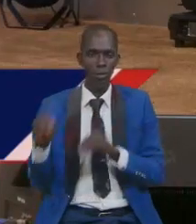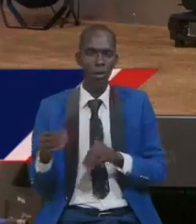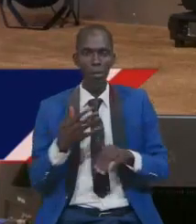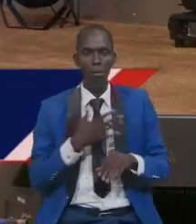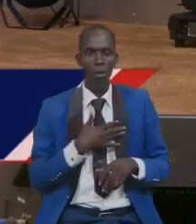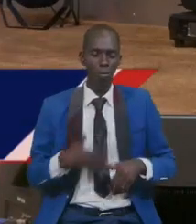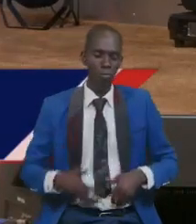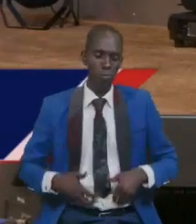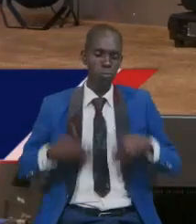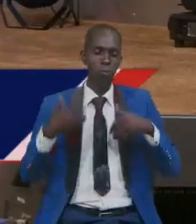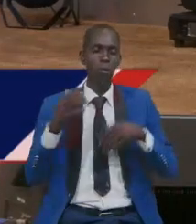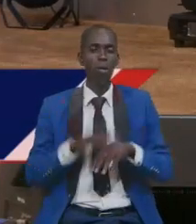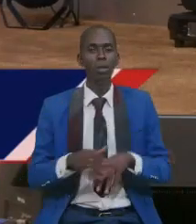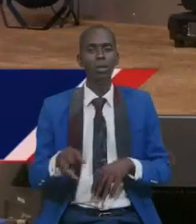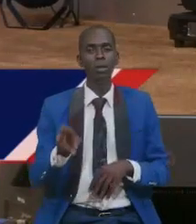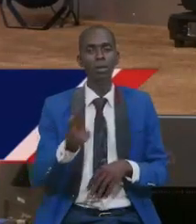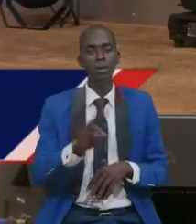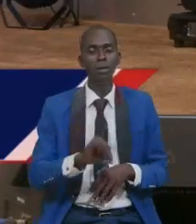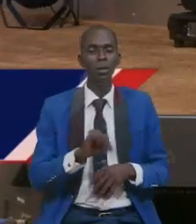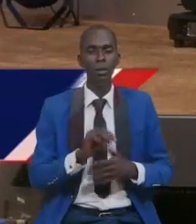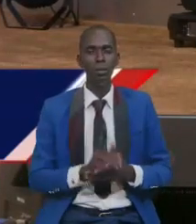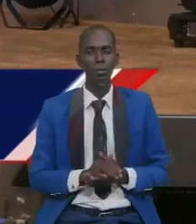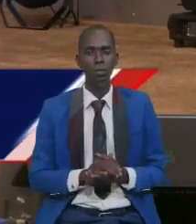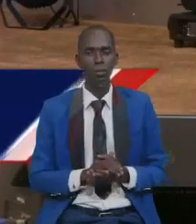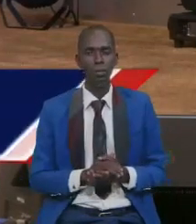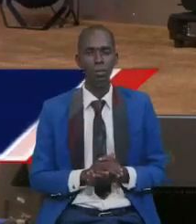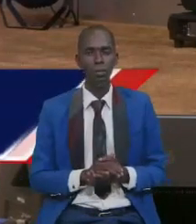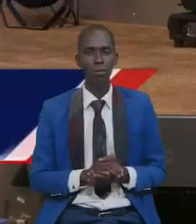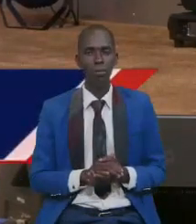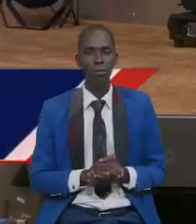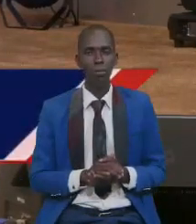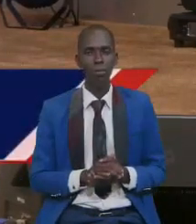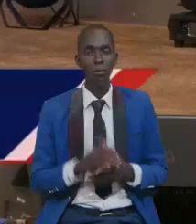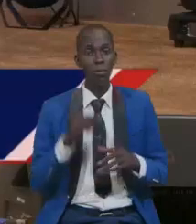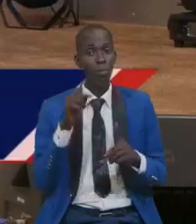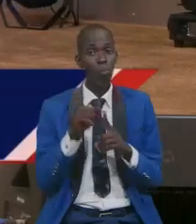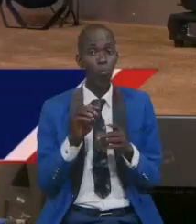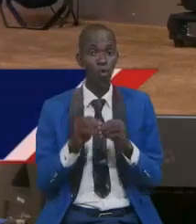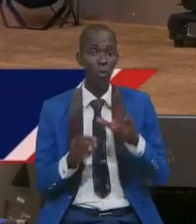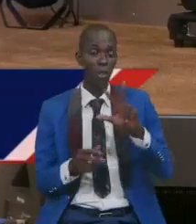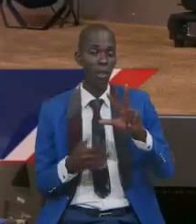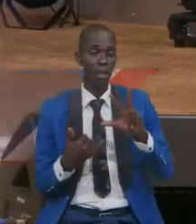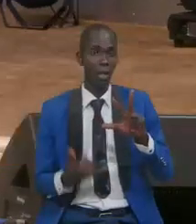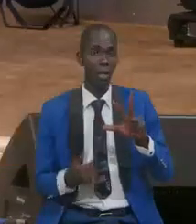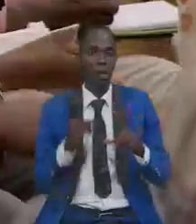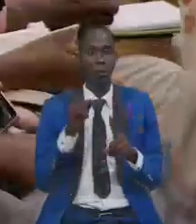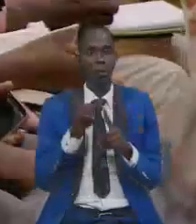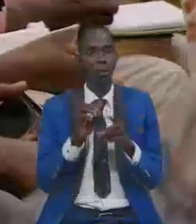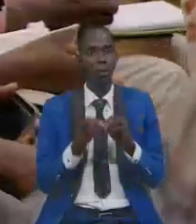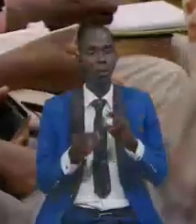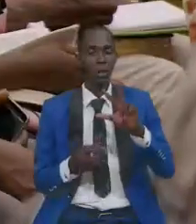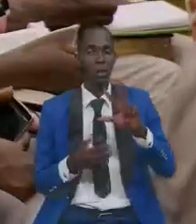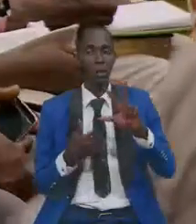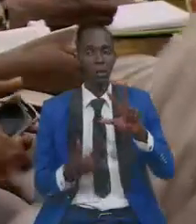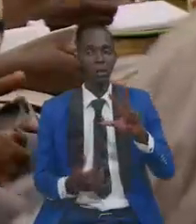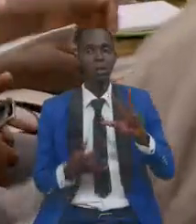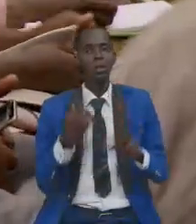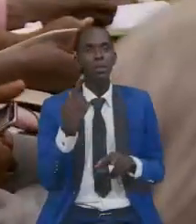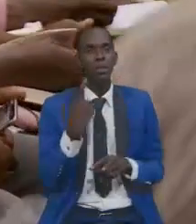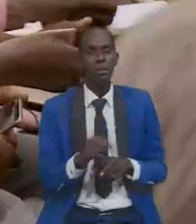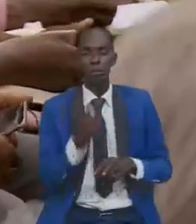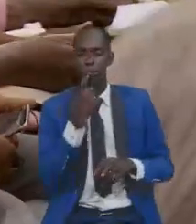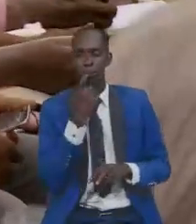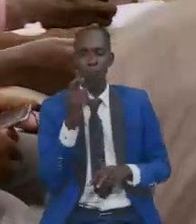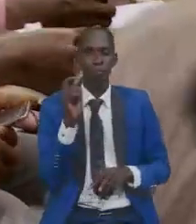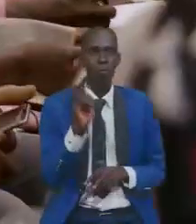my vengeance upon them. We're coming to point number three now. Point number three, the decree